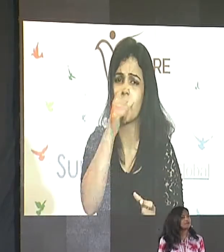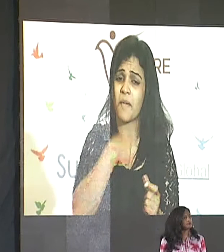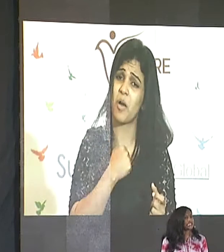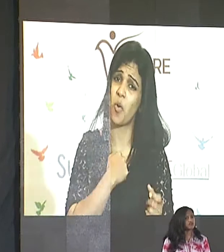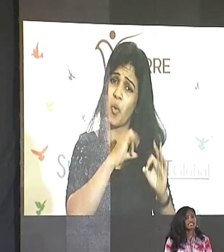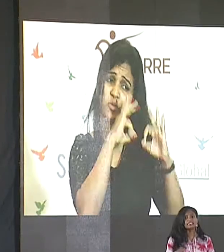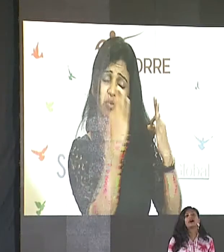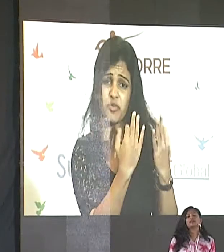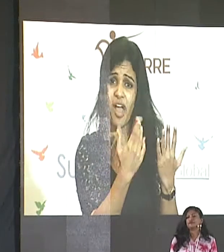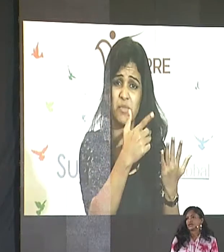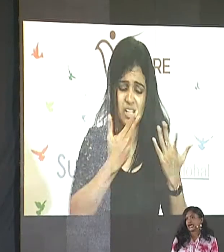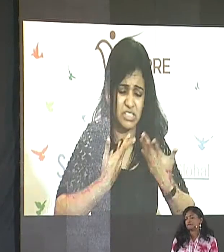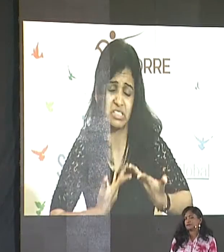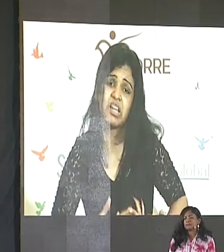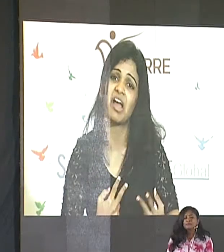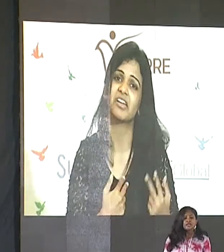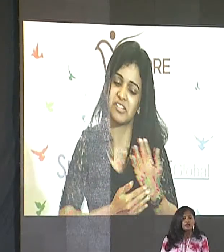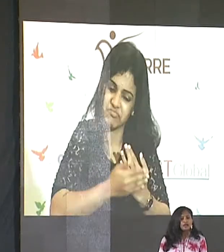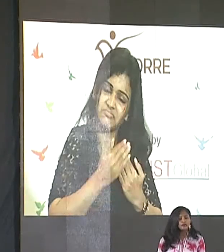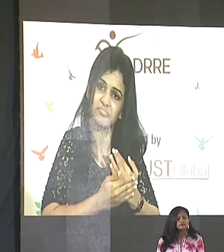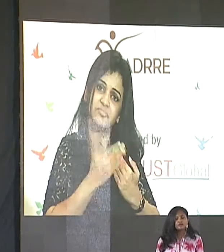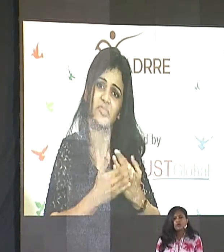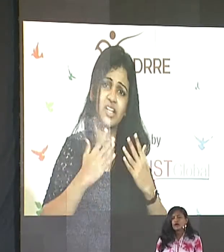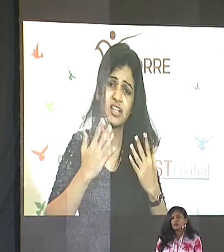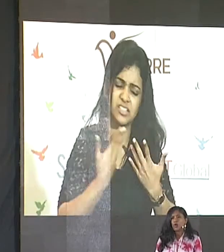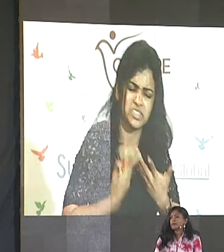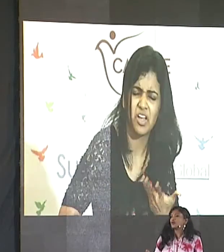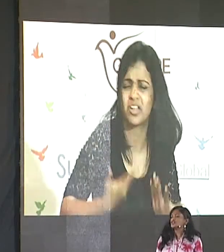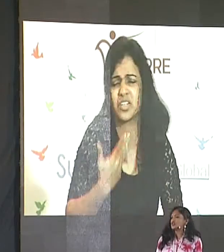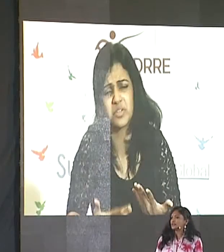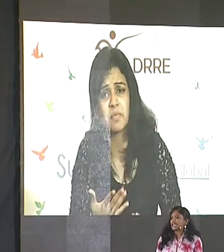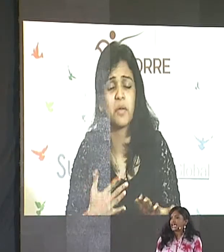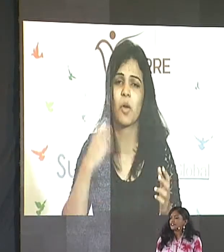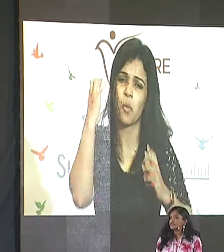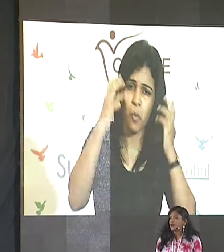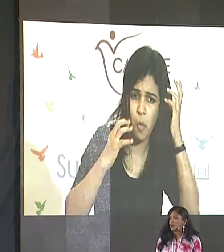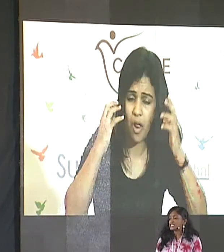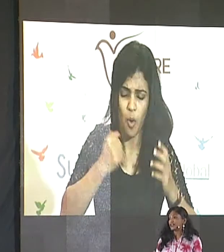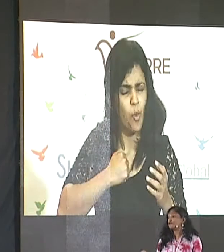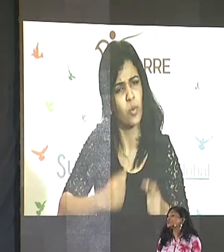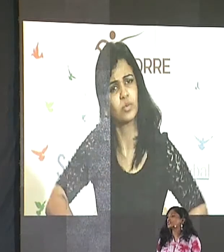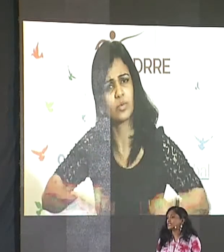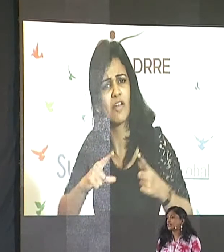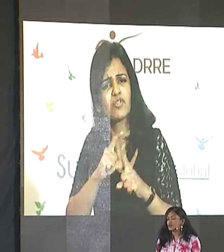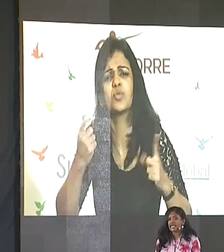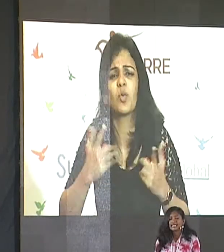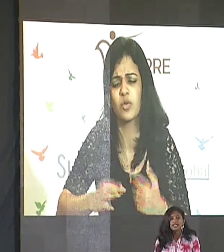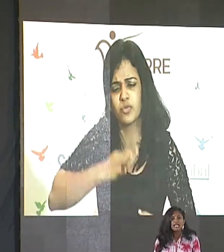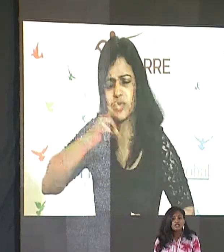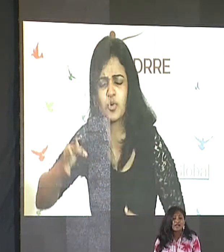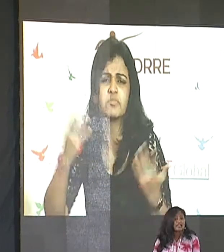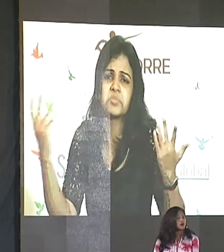look after me get really tired of looking after me? What am I going to do with my life? What does my future really look